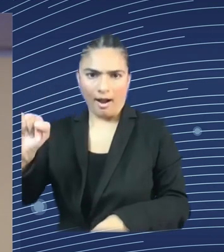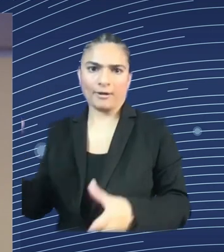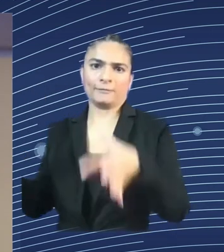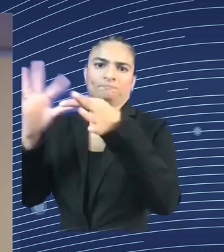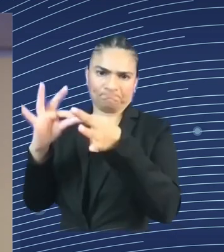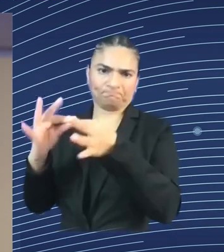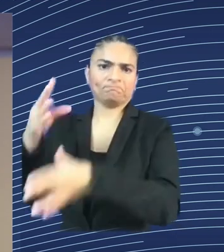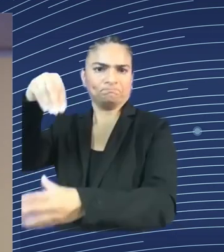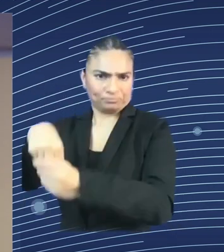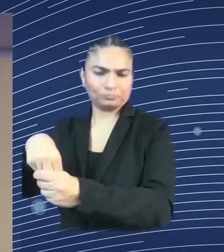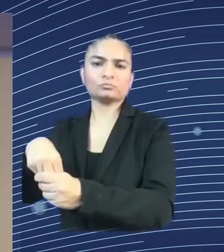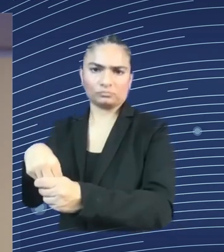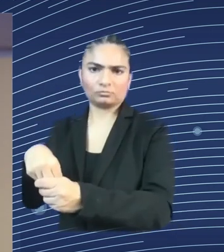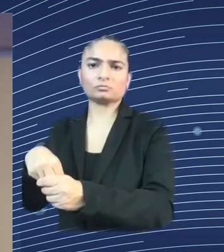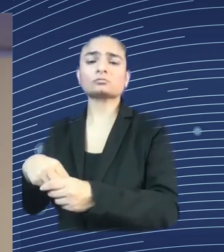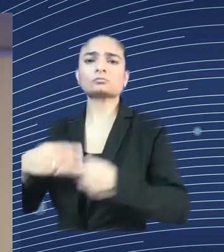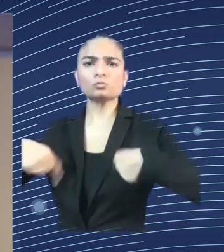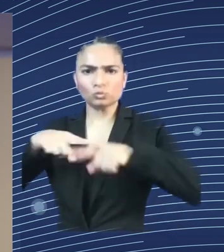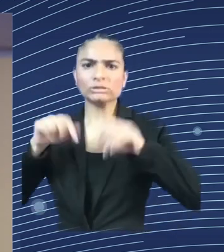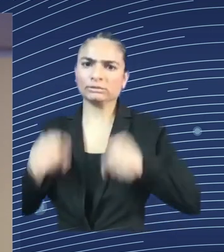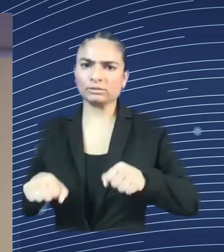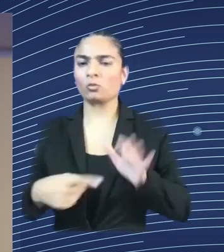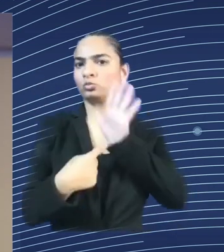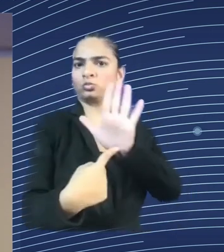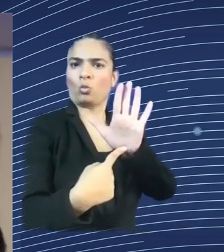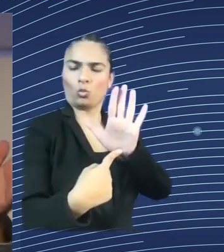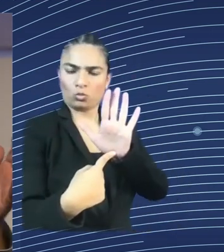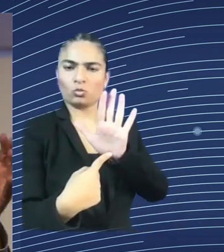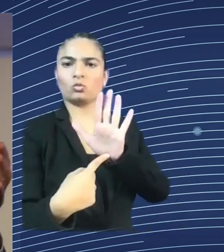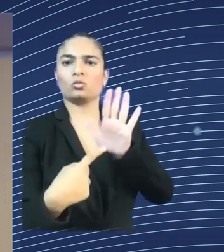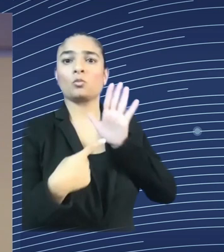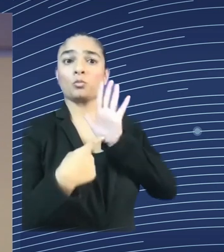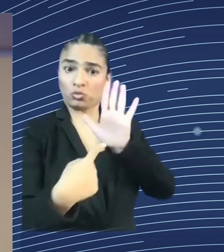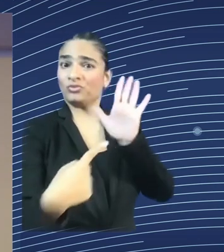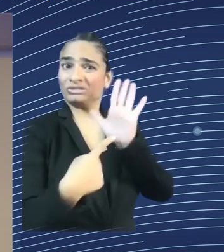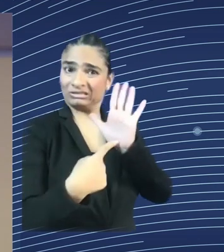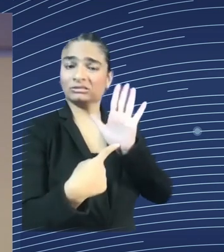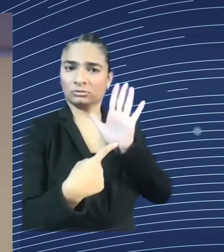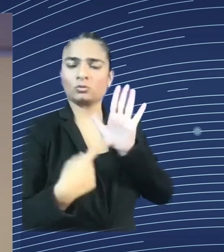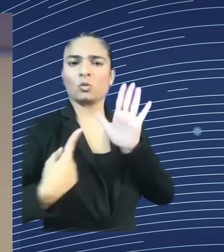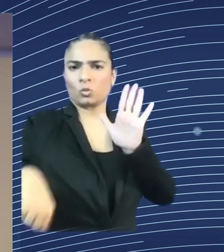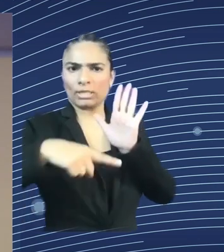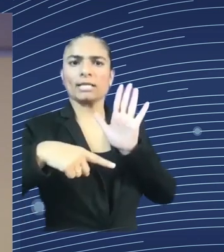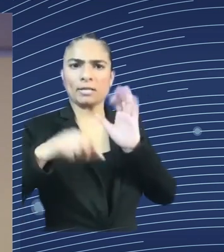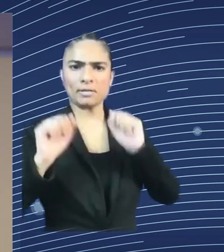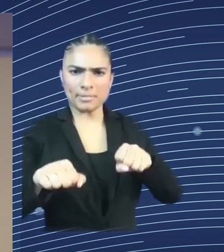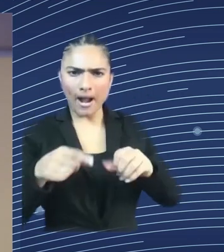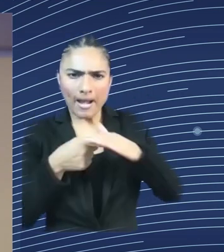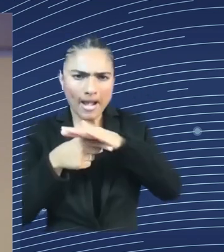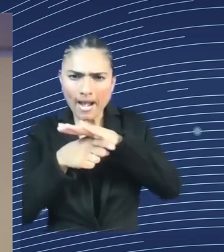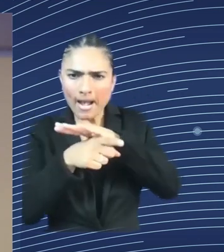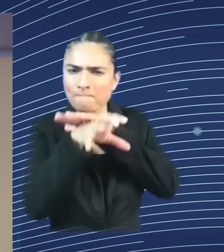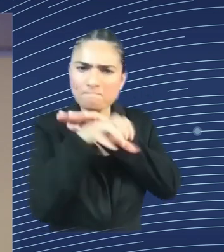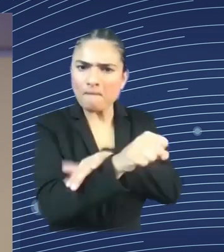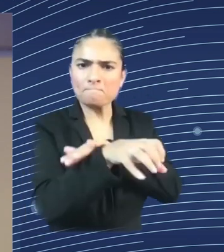fraud. The infringement rate is much higher and so on. That's one perspective, tackling social fraud, but I think it's more interesting also